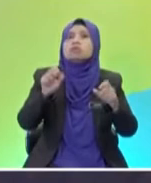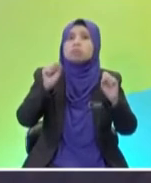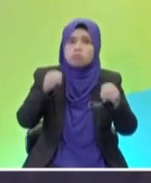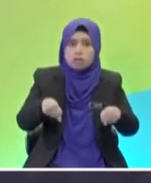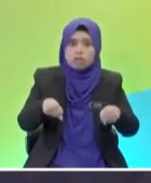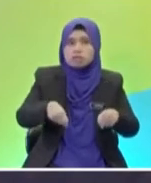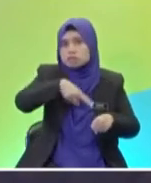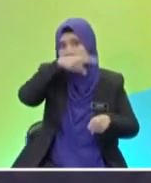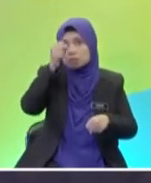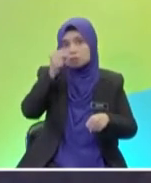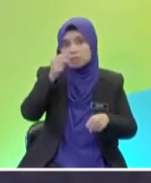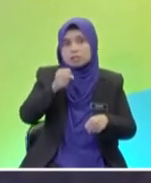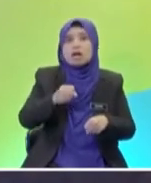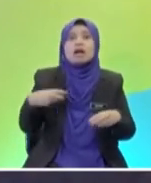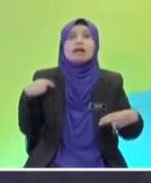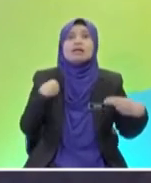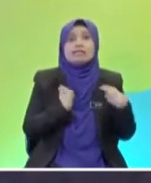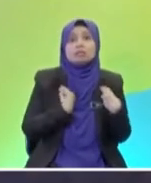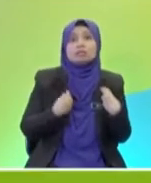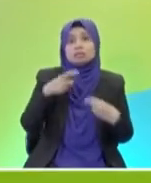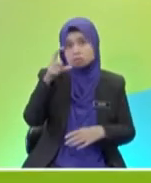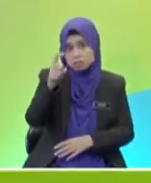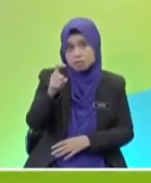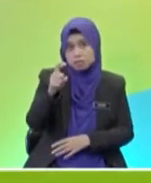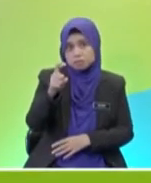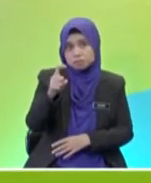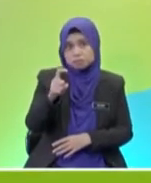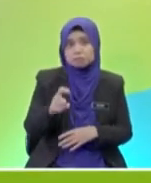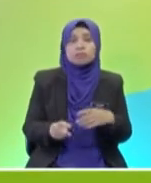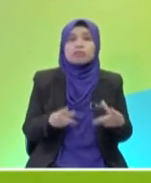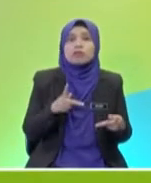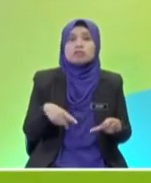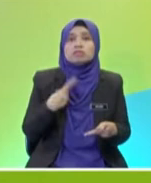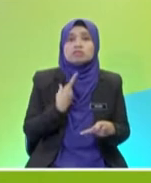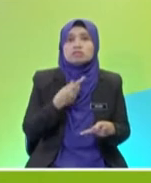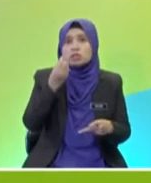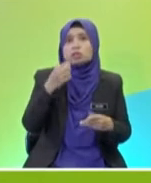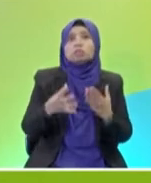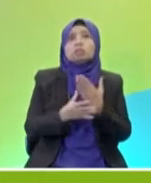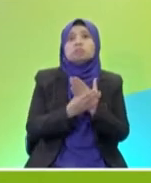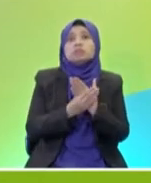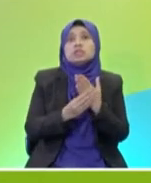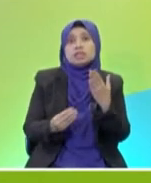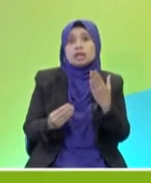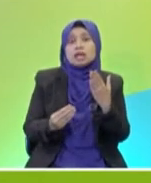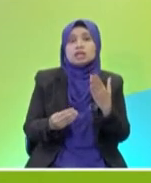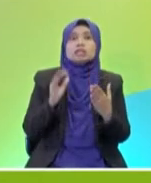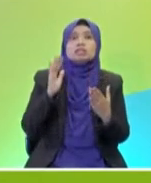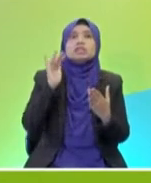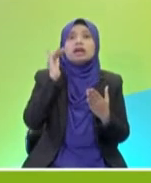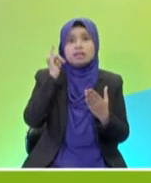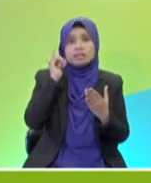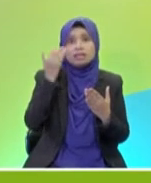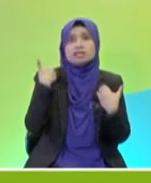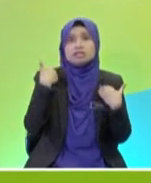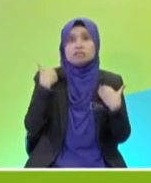also cause flash floods. Okay, oh, no. Or, yeah. And if you see oil spill, okay, oil spill and toxic waste can